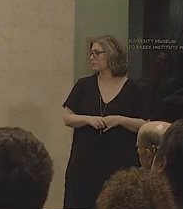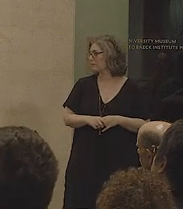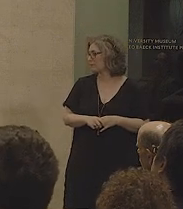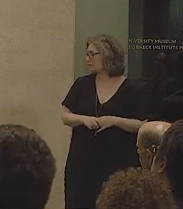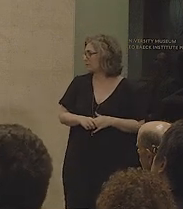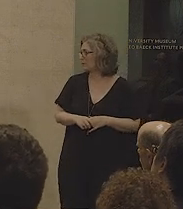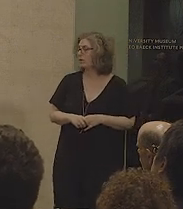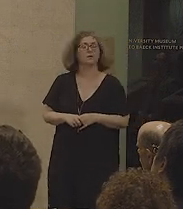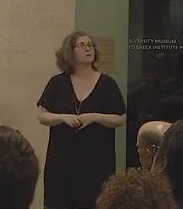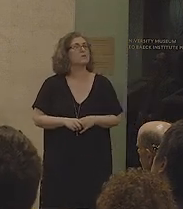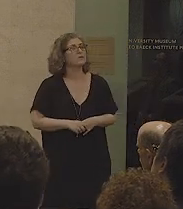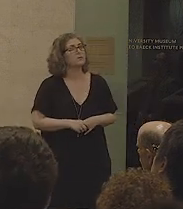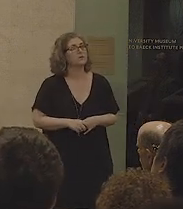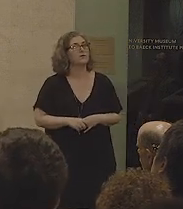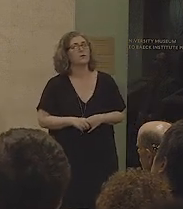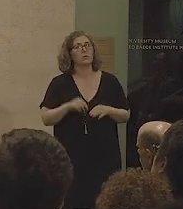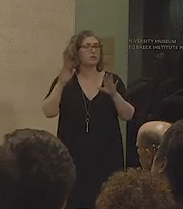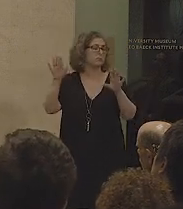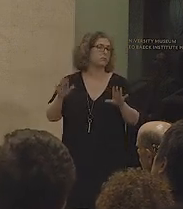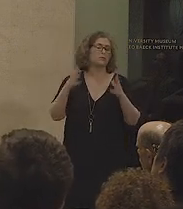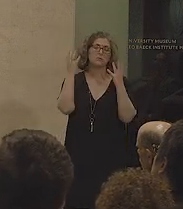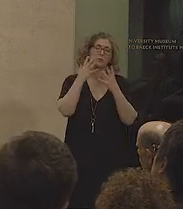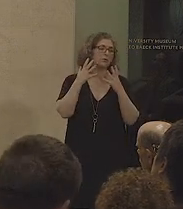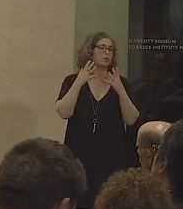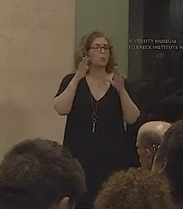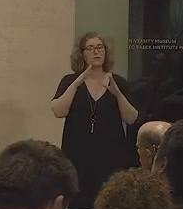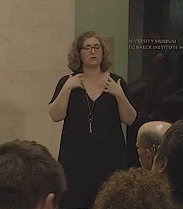invited this extraordinary, wonderful, courageous,